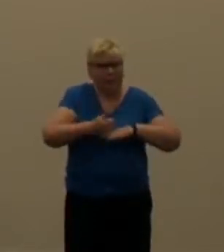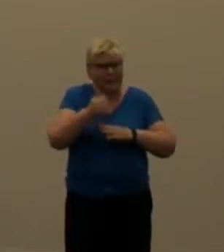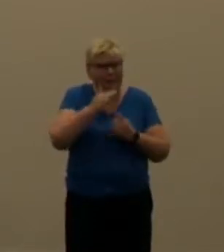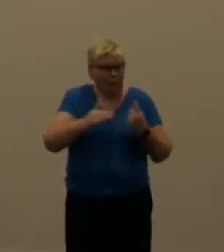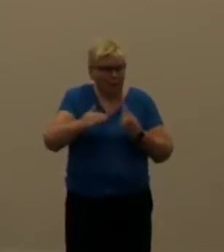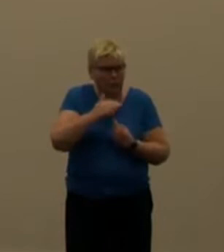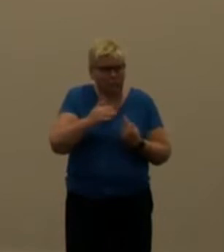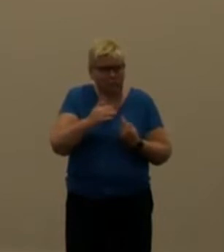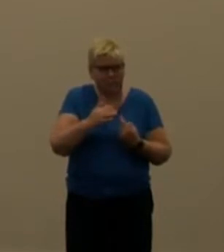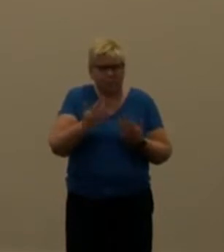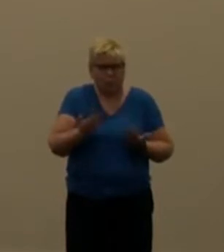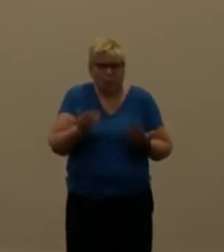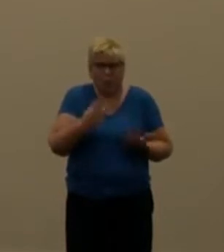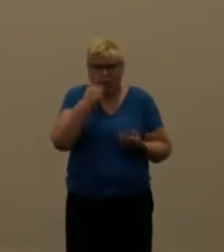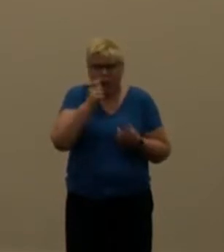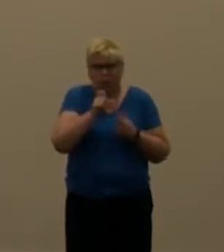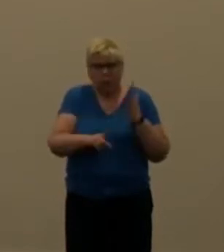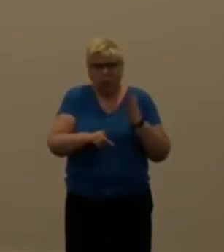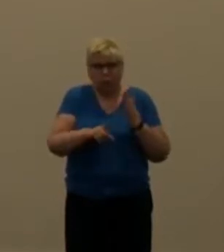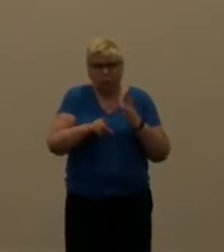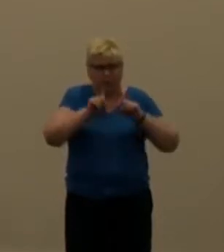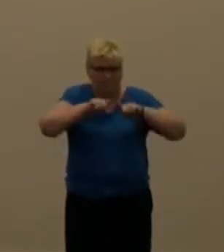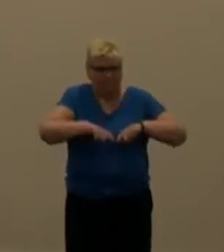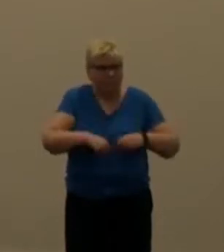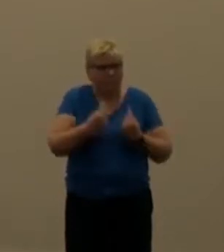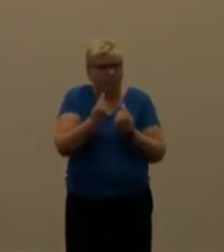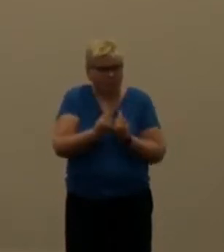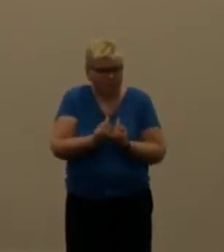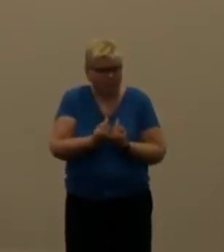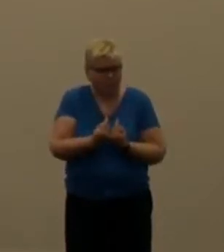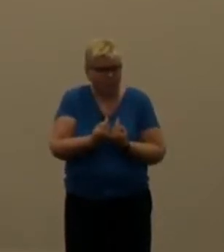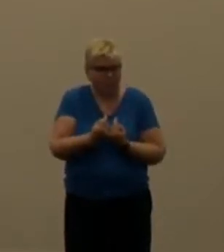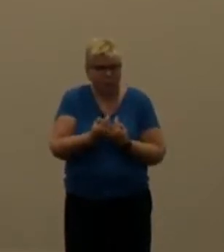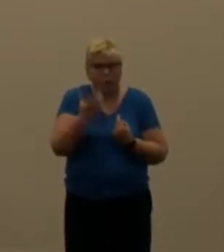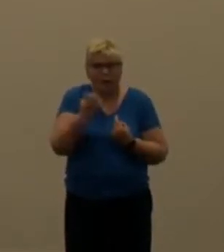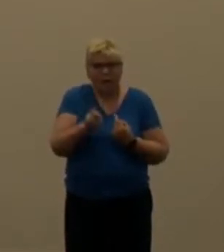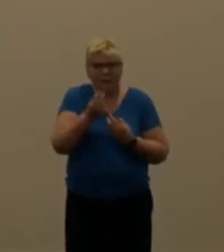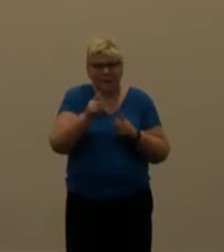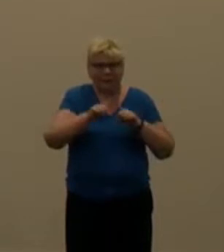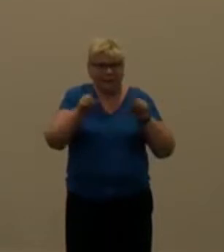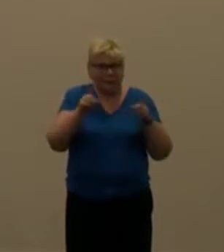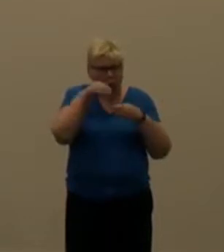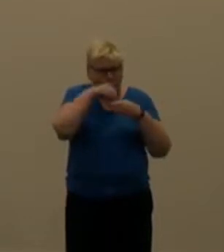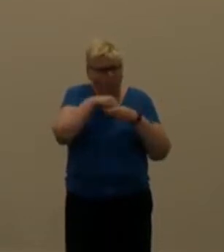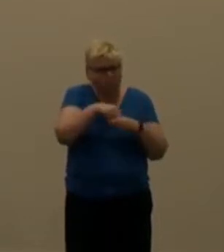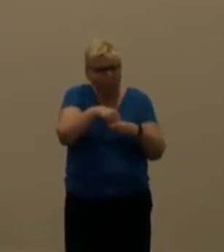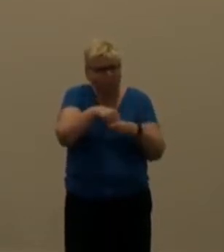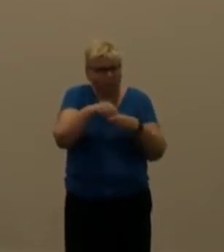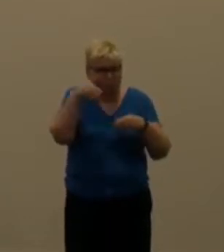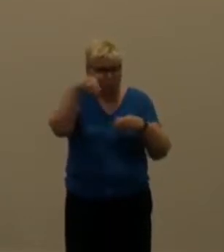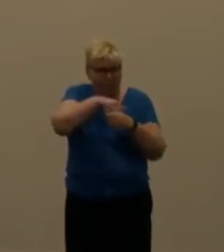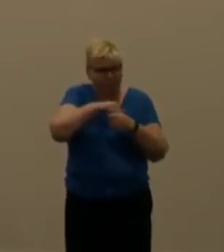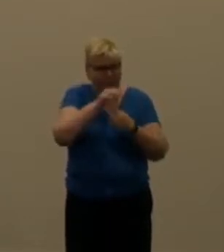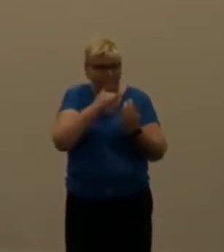we can do multiple things. So we have some different components in that environment